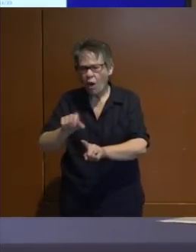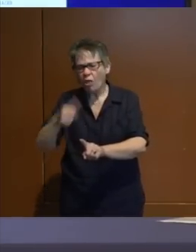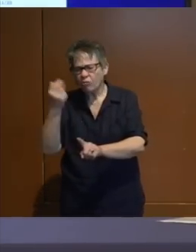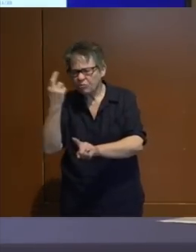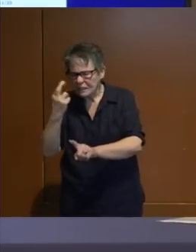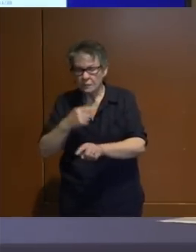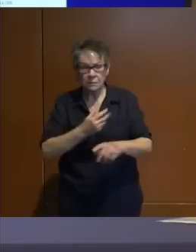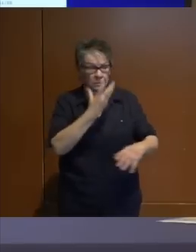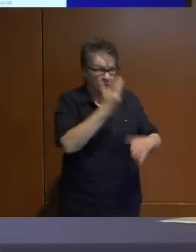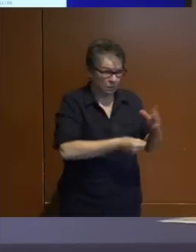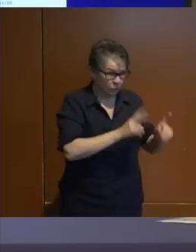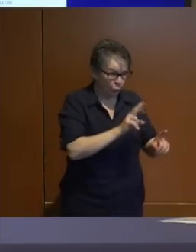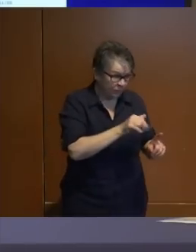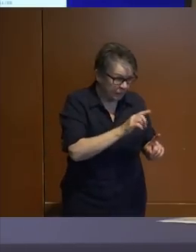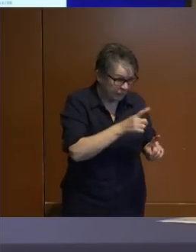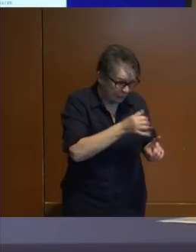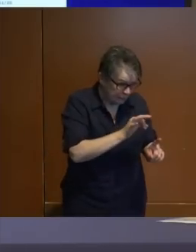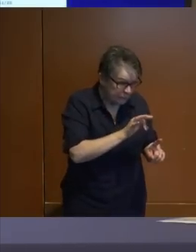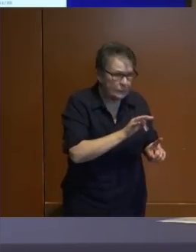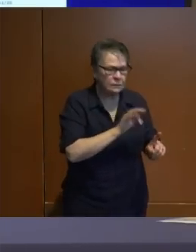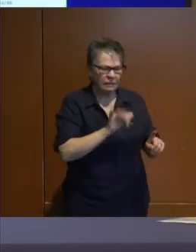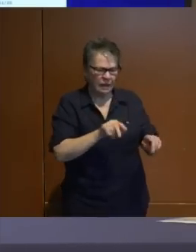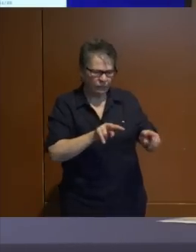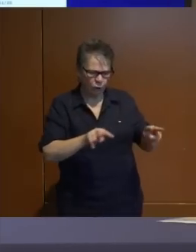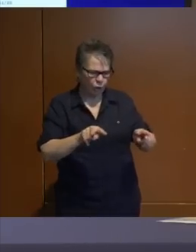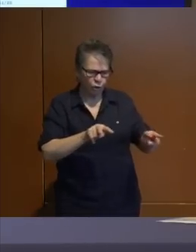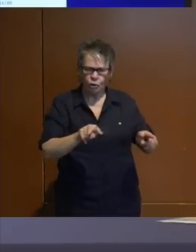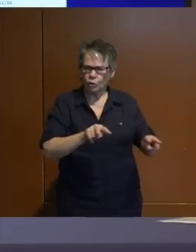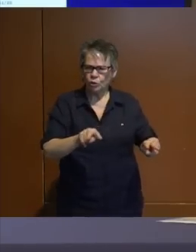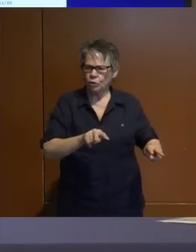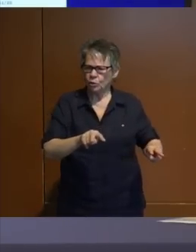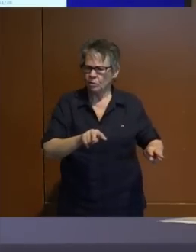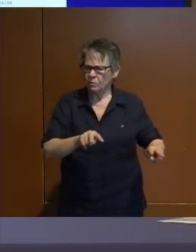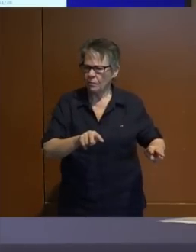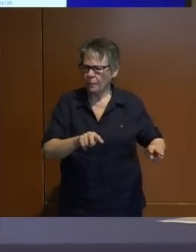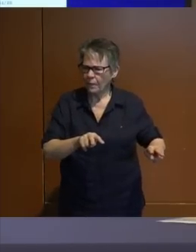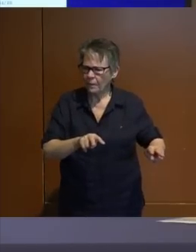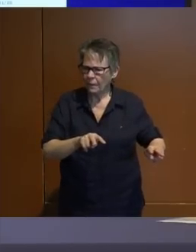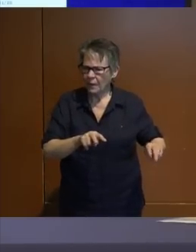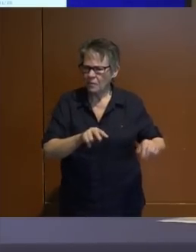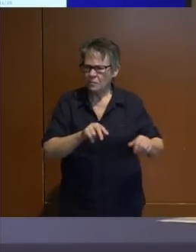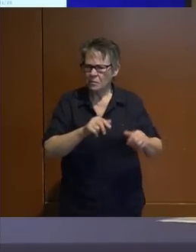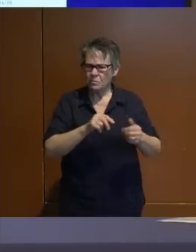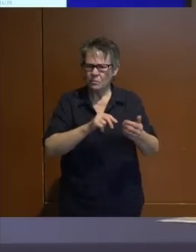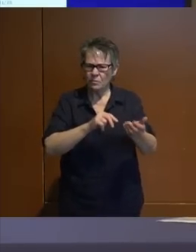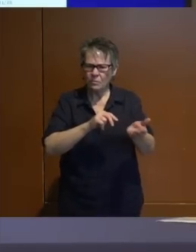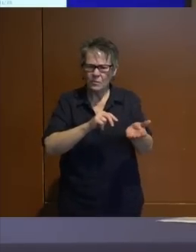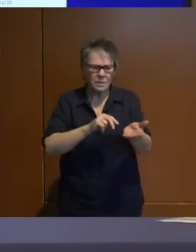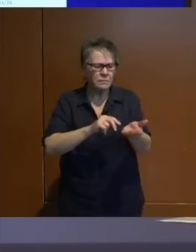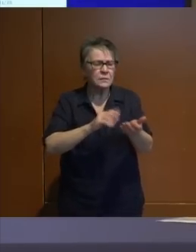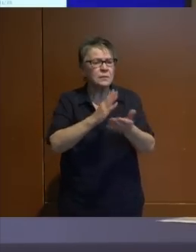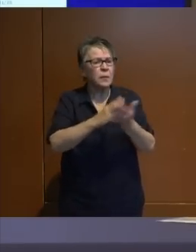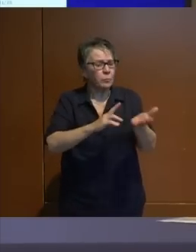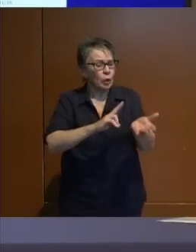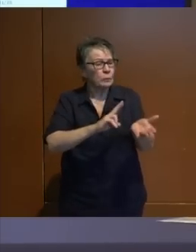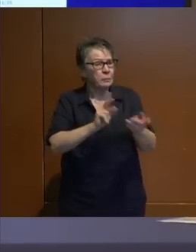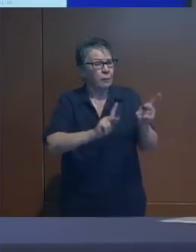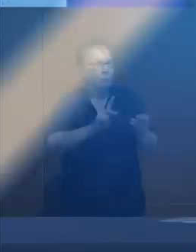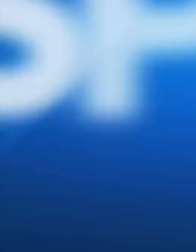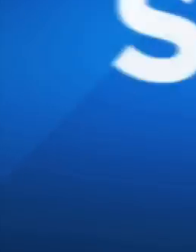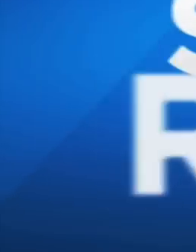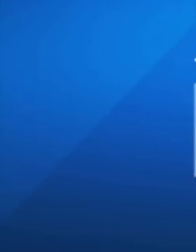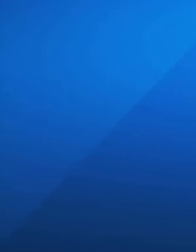minimum comorbidity, and you have to parse through as to exactly what was the cause of death, sadly, right? Yeah.